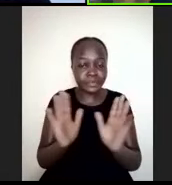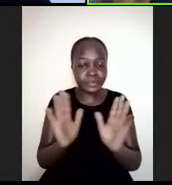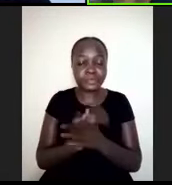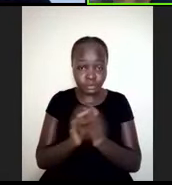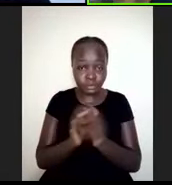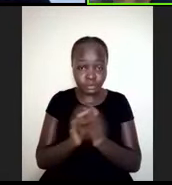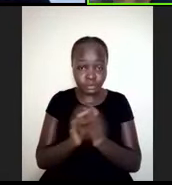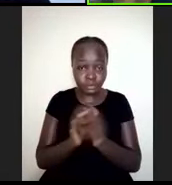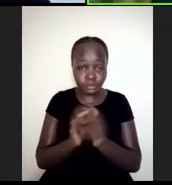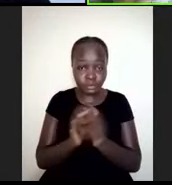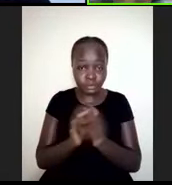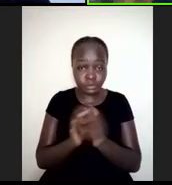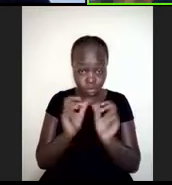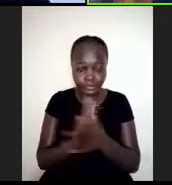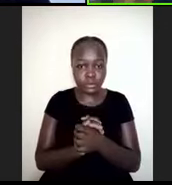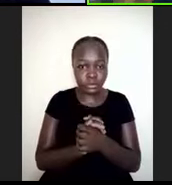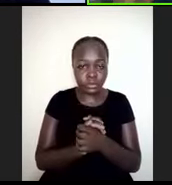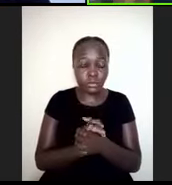Another danger with this